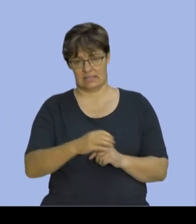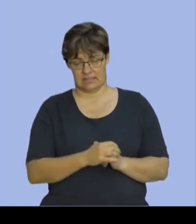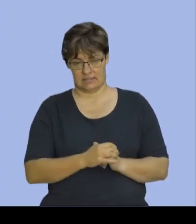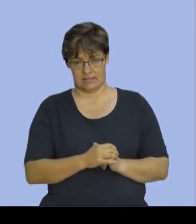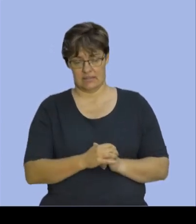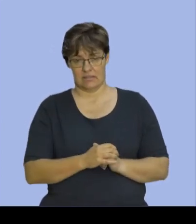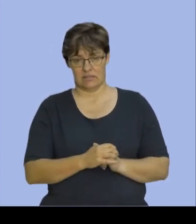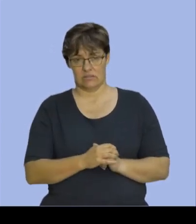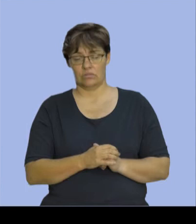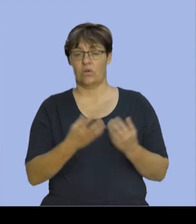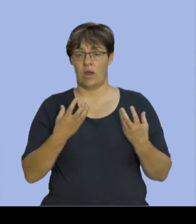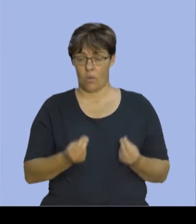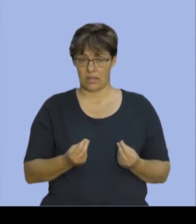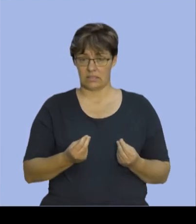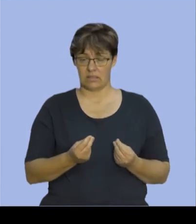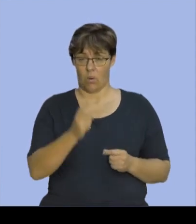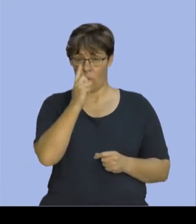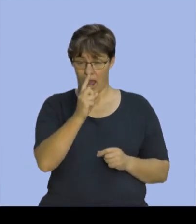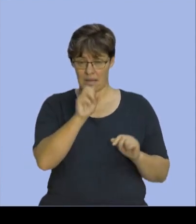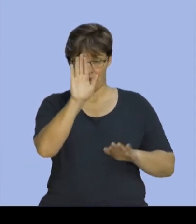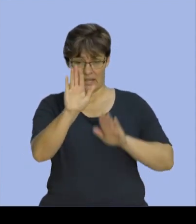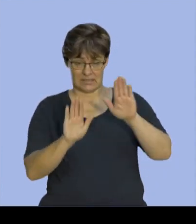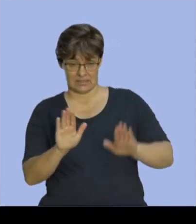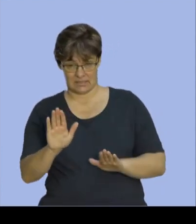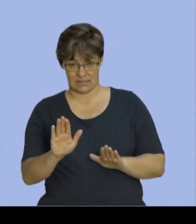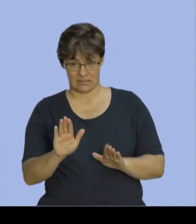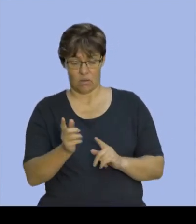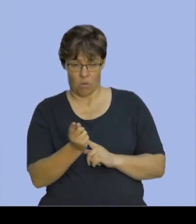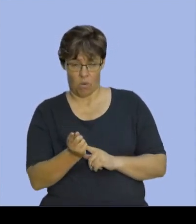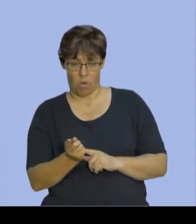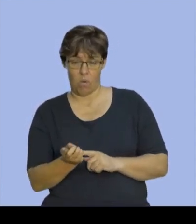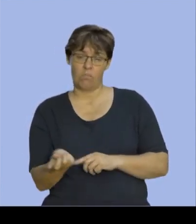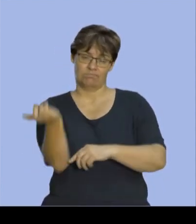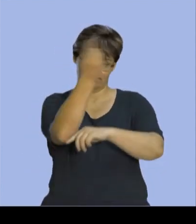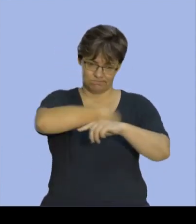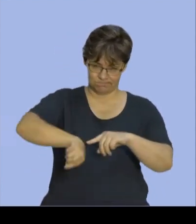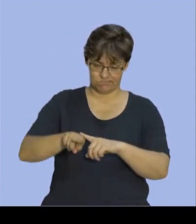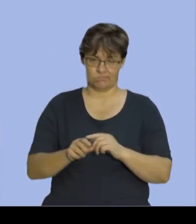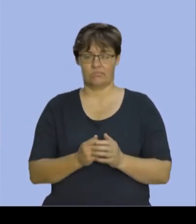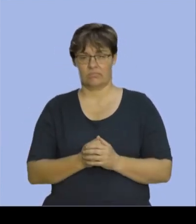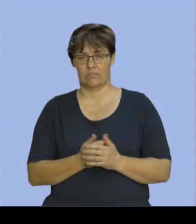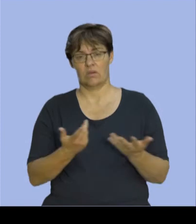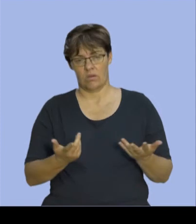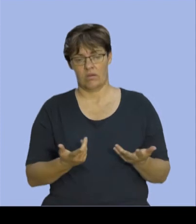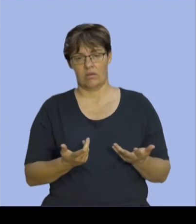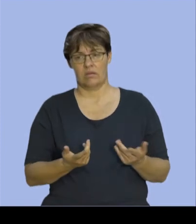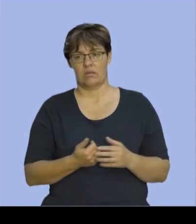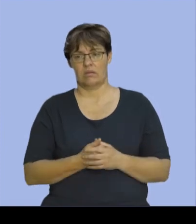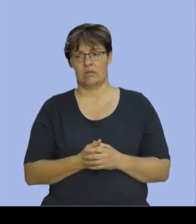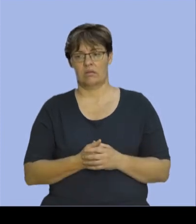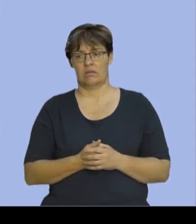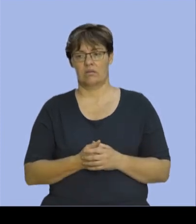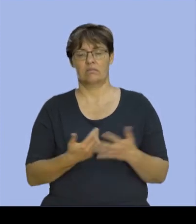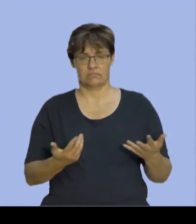actually 180. So for it to complete one pattern or one revolution, it is